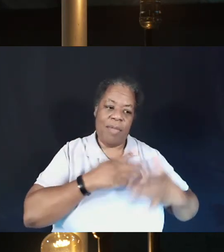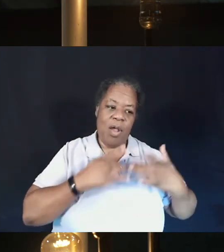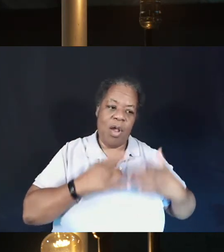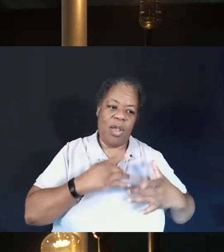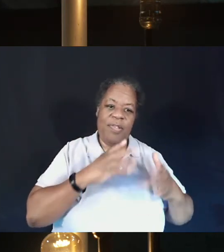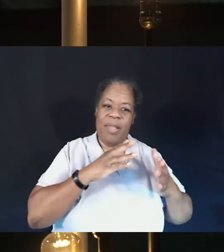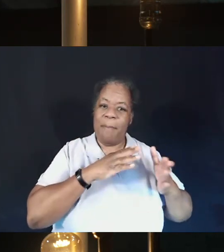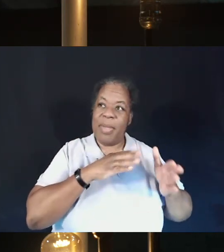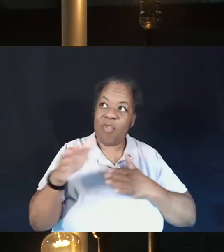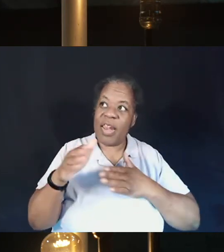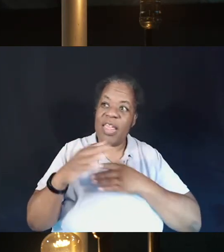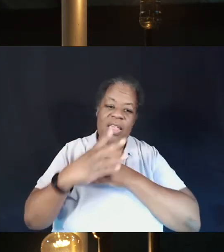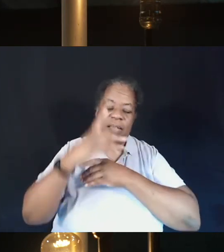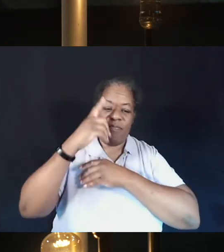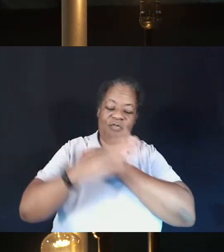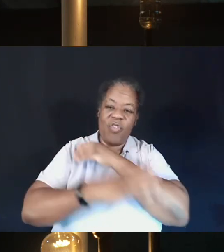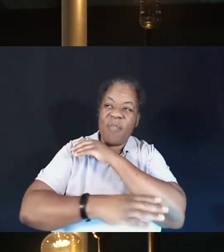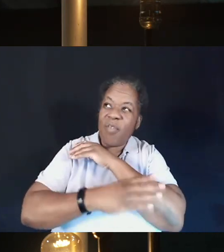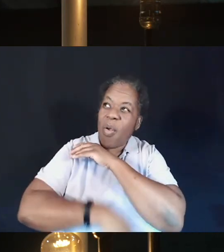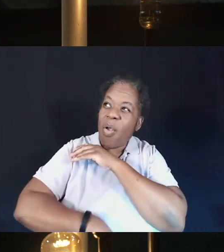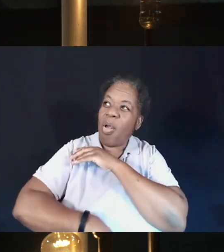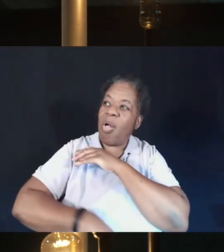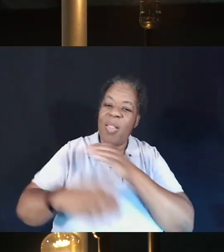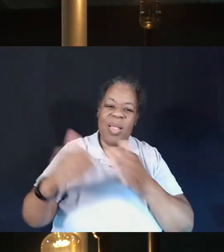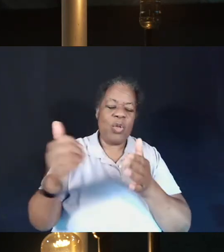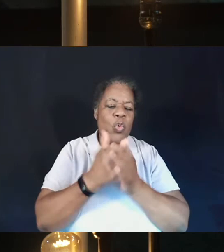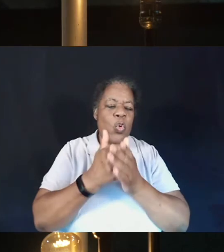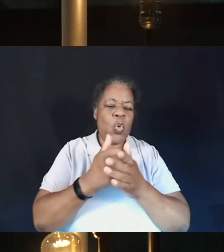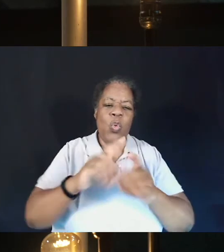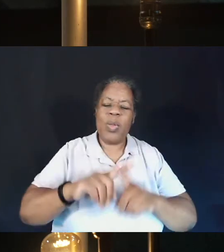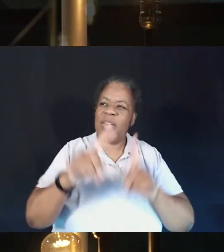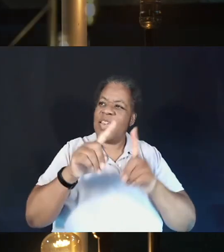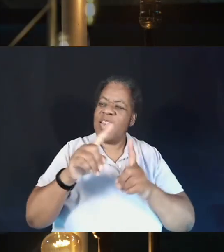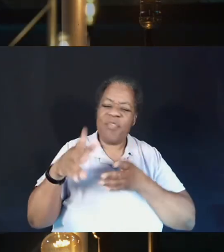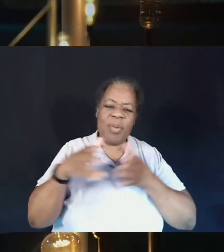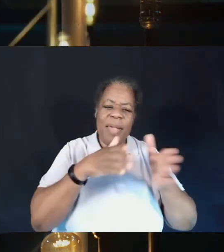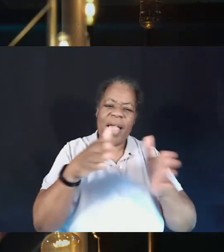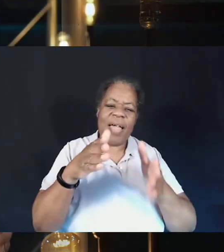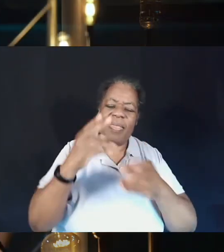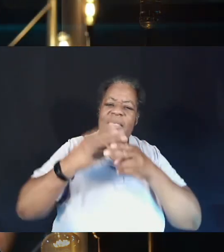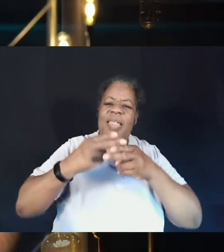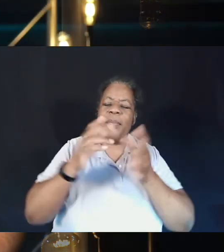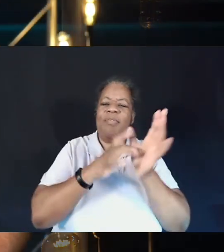fall and for a new and different path? In the name of Jesus, amen.